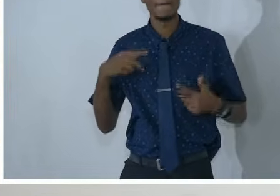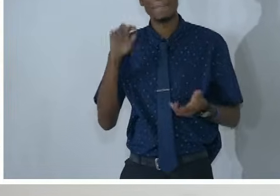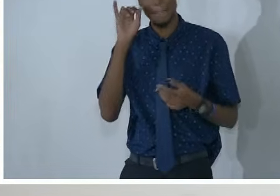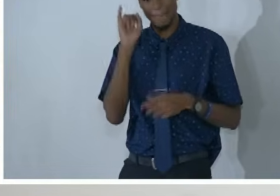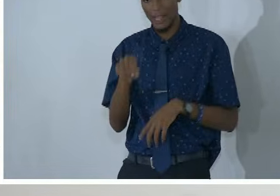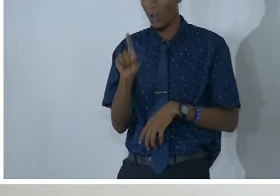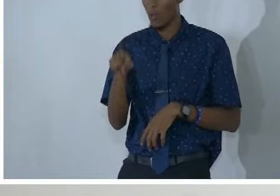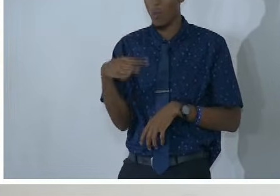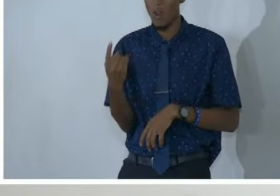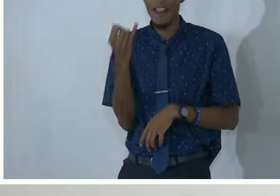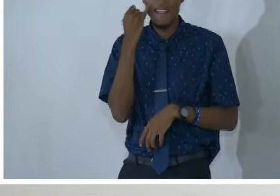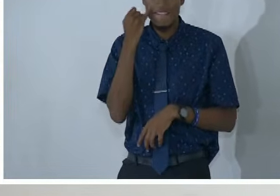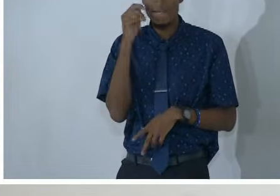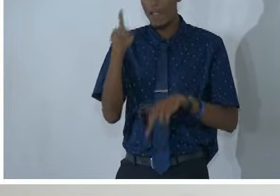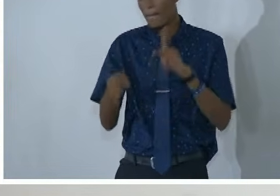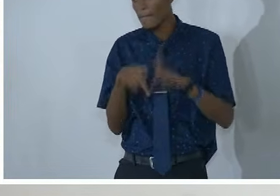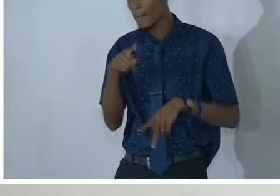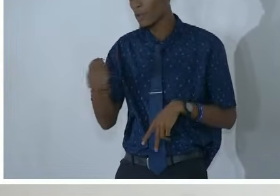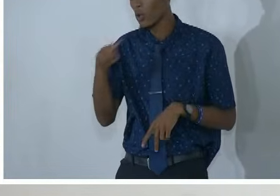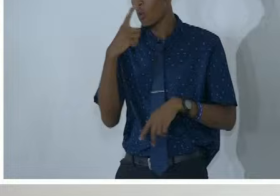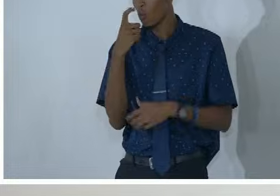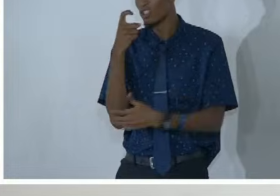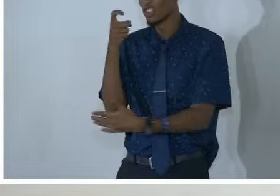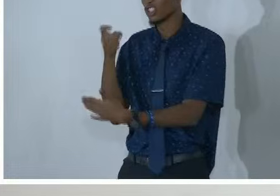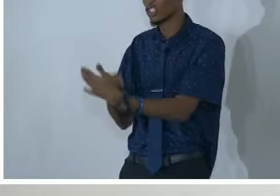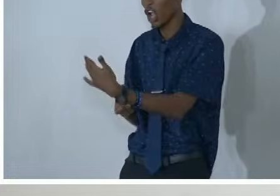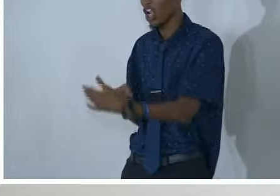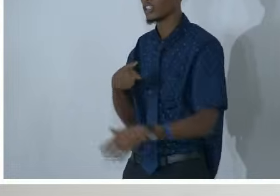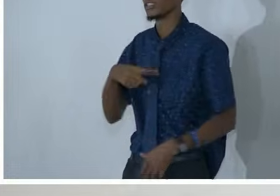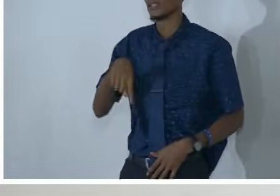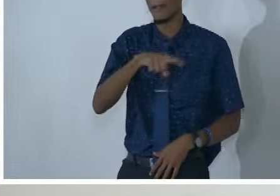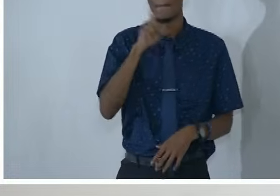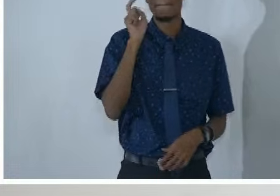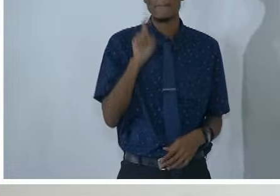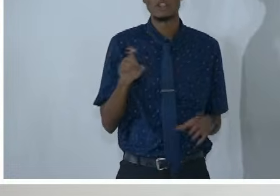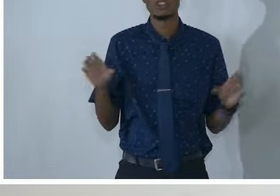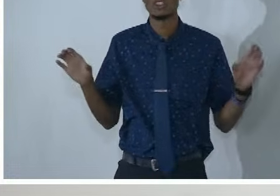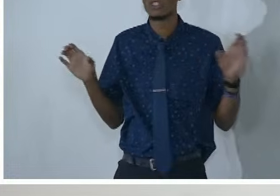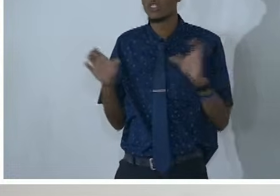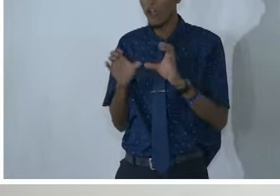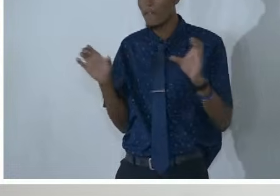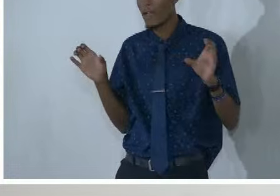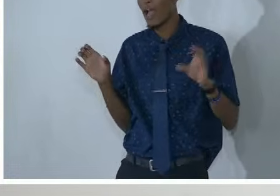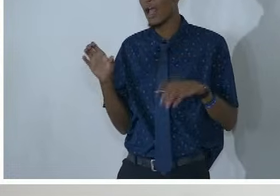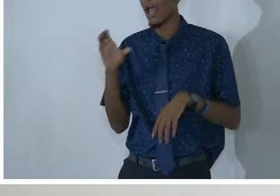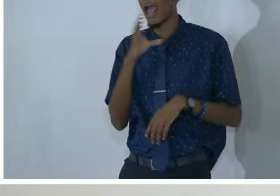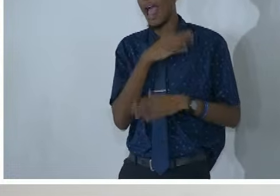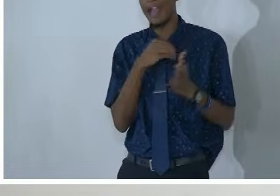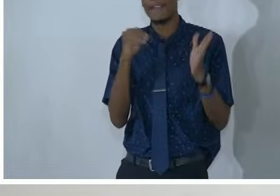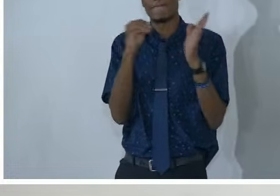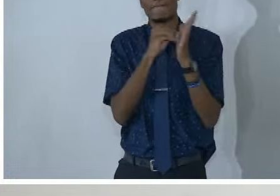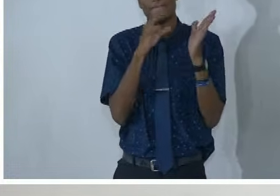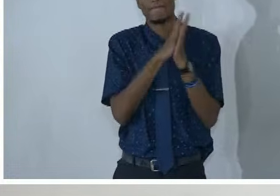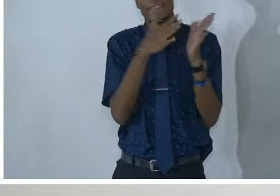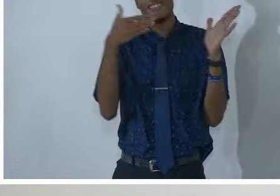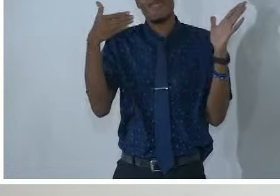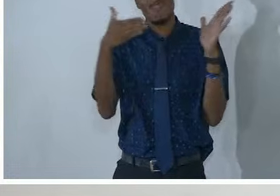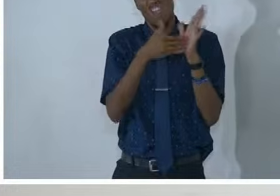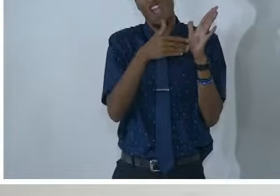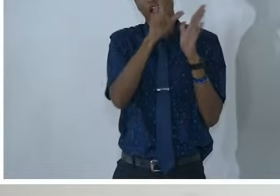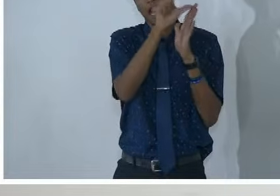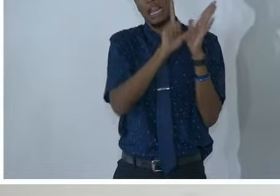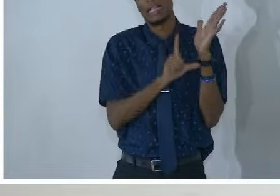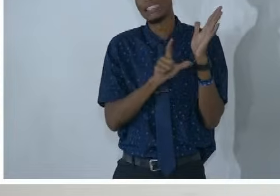where persons who charge, they must be certified and on the registry.